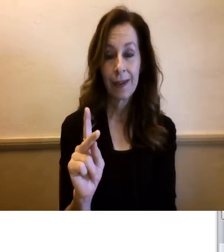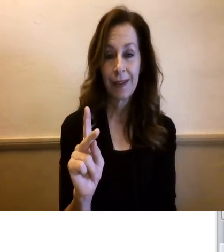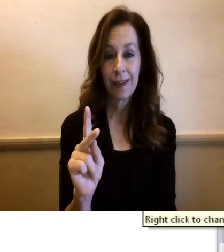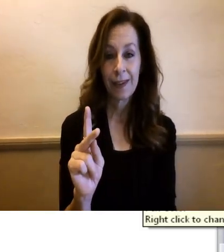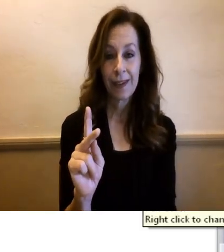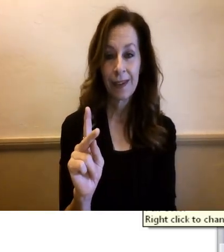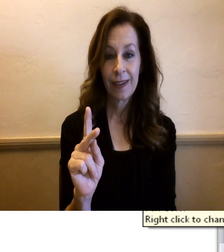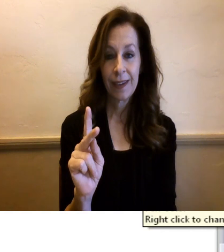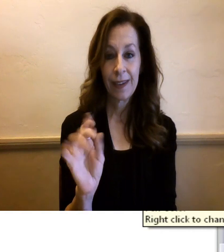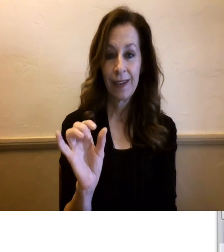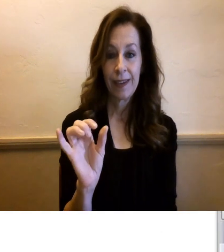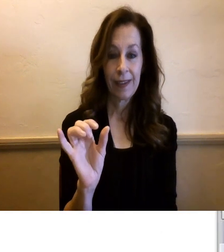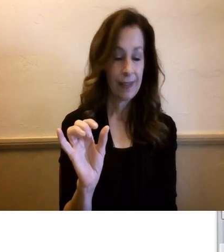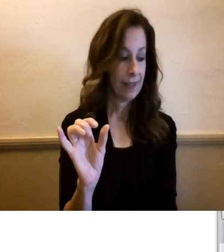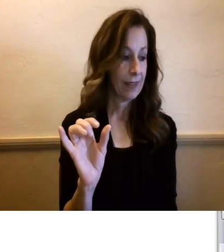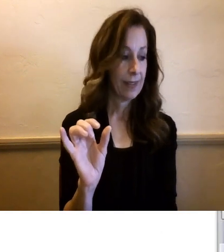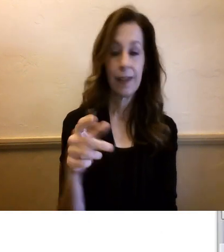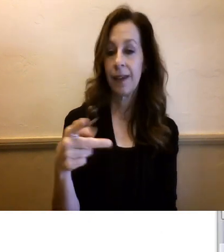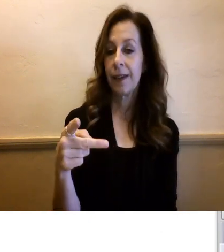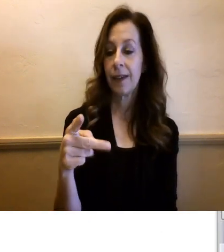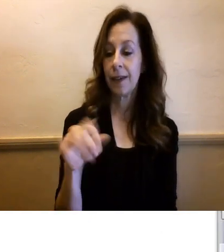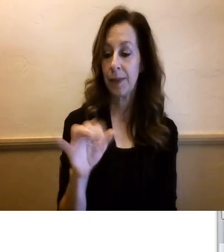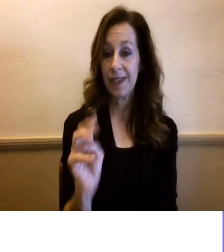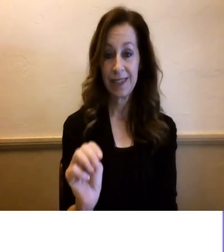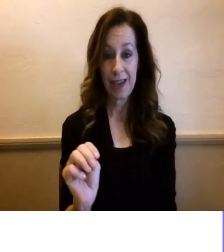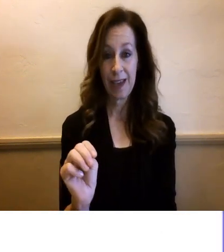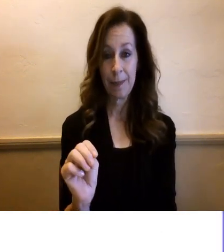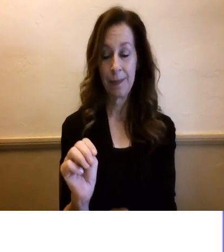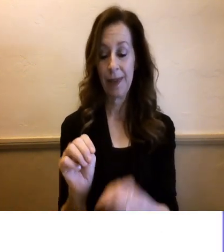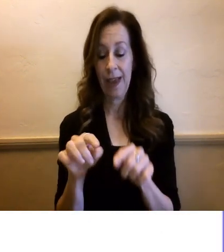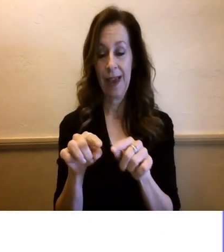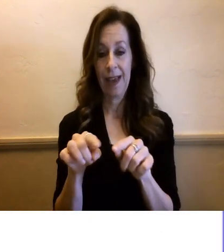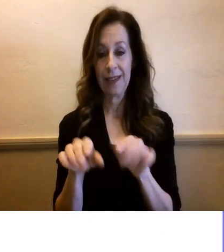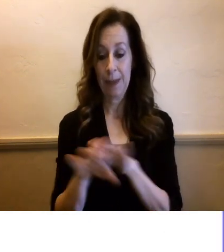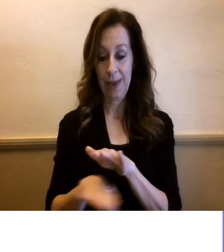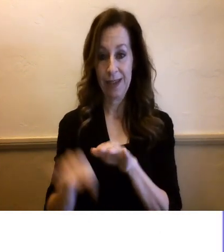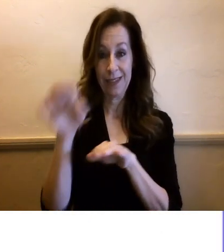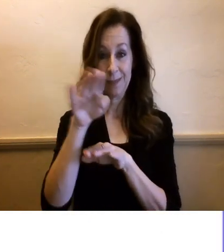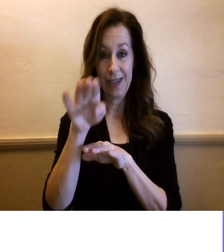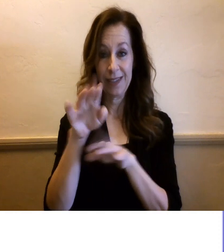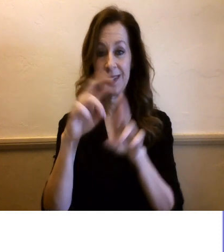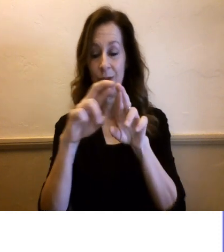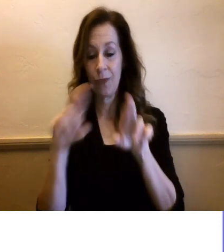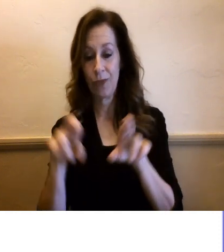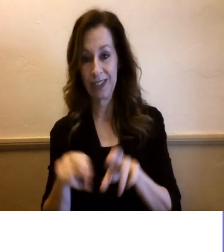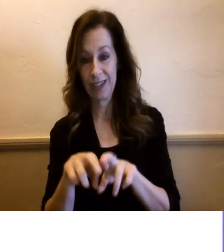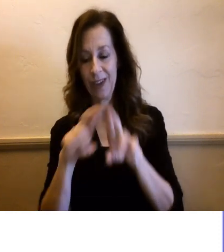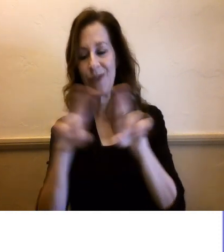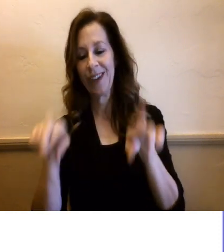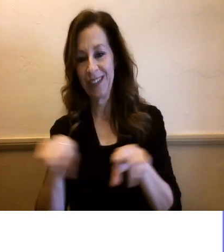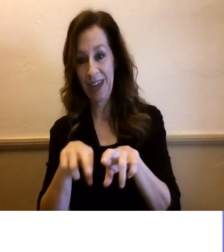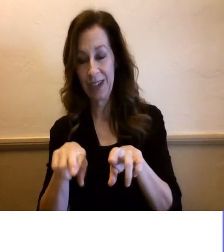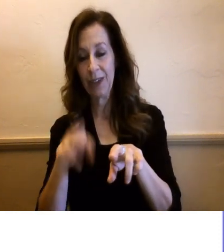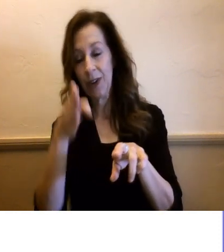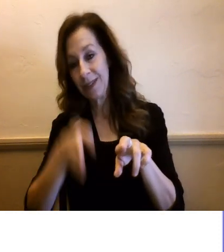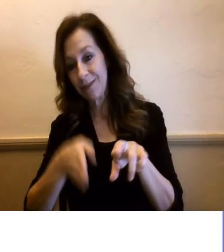All right, so let me move this up here. So prisms have two bases and rectangular faces. So let's start off